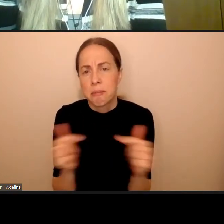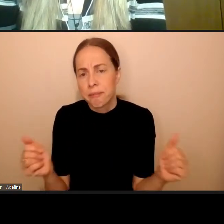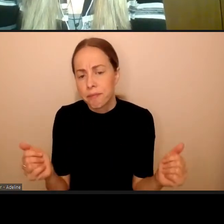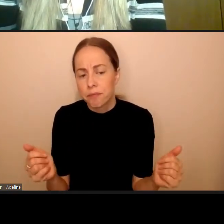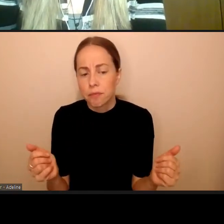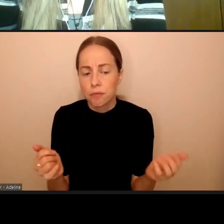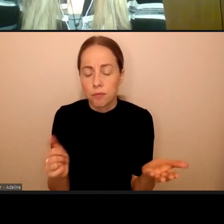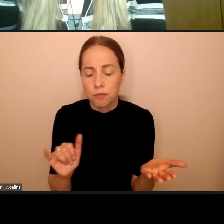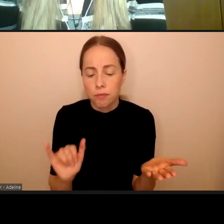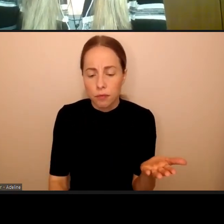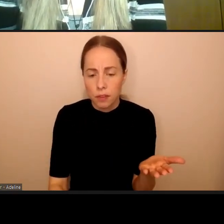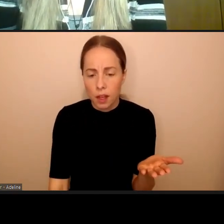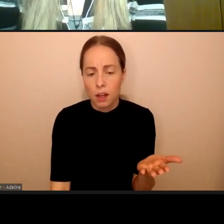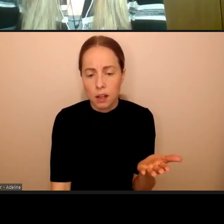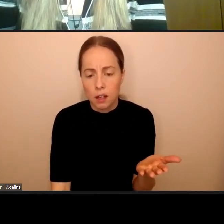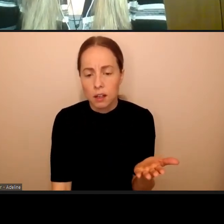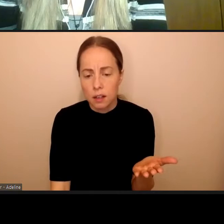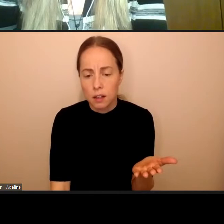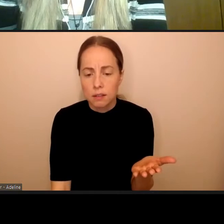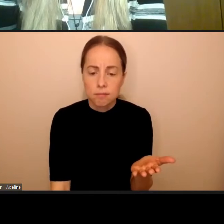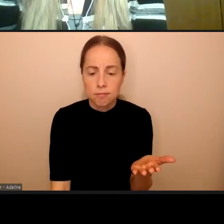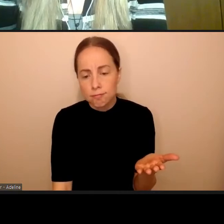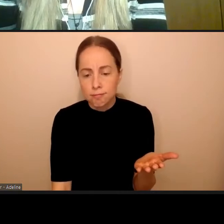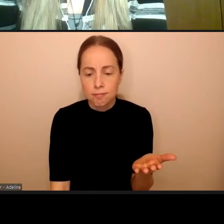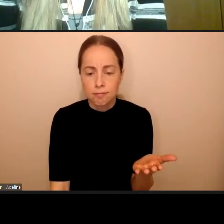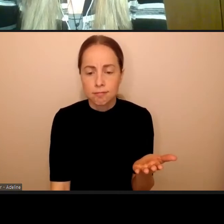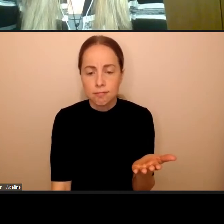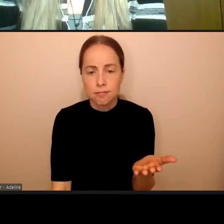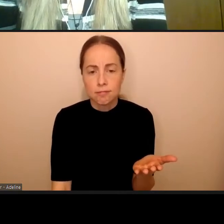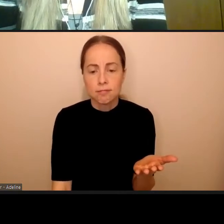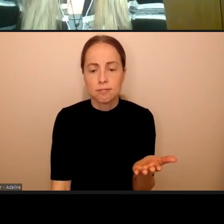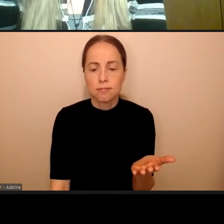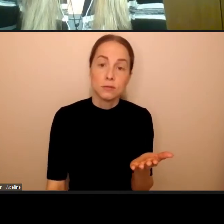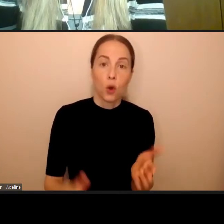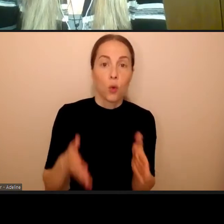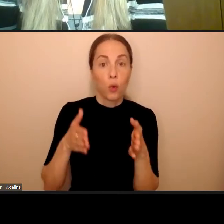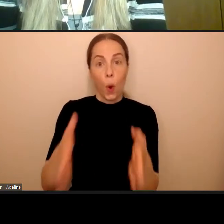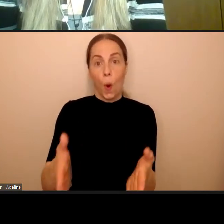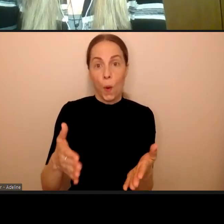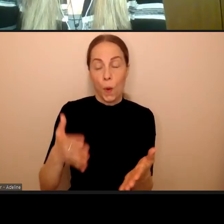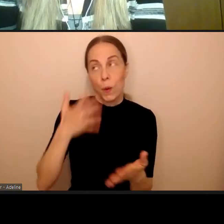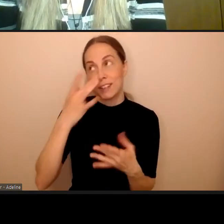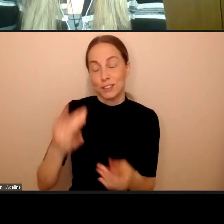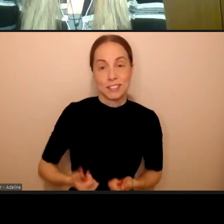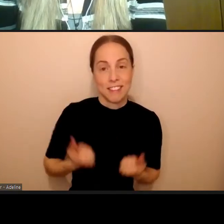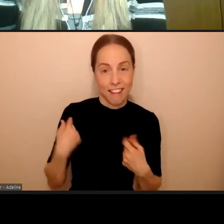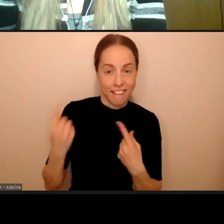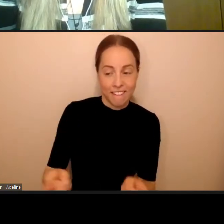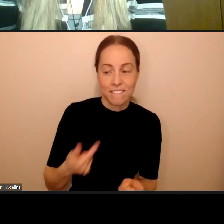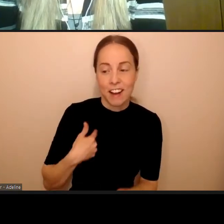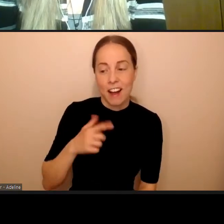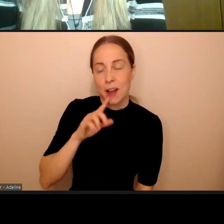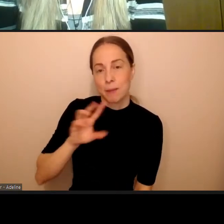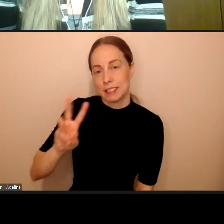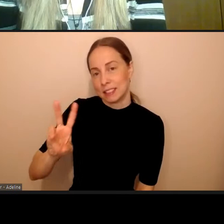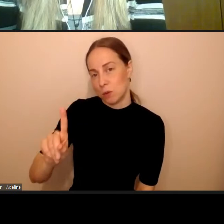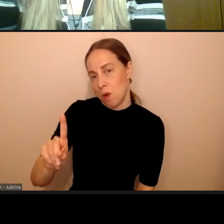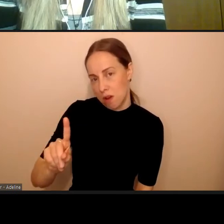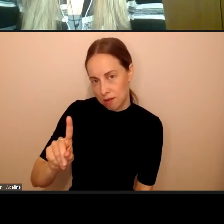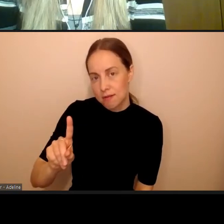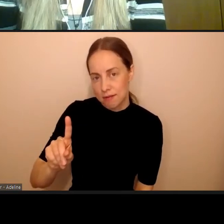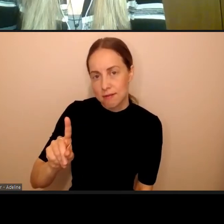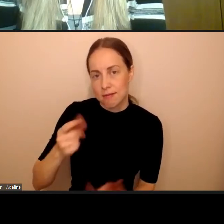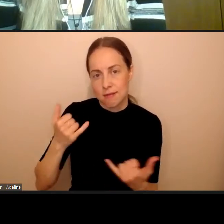been a road. It's been an interesting life so far. I'm 61 years old right now. It has its ups and its